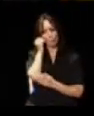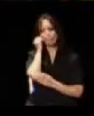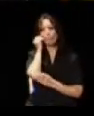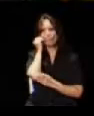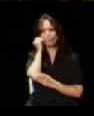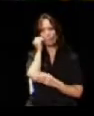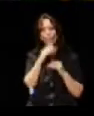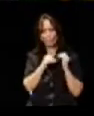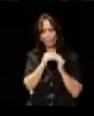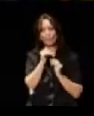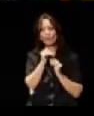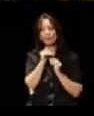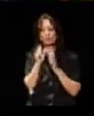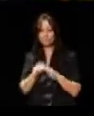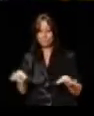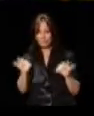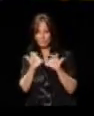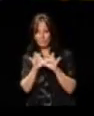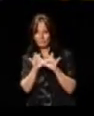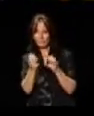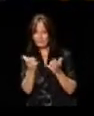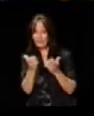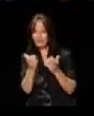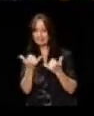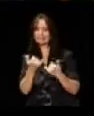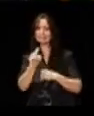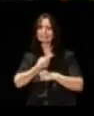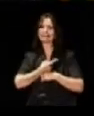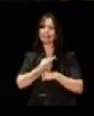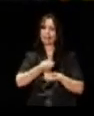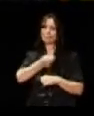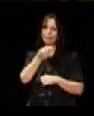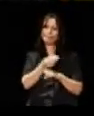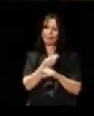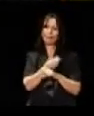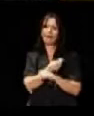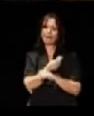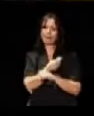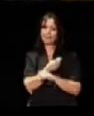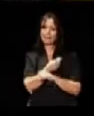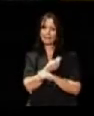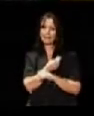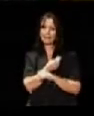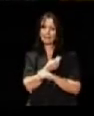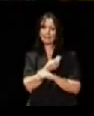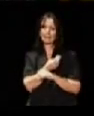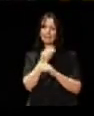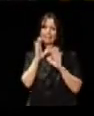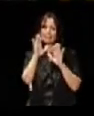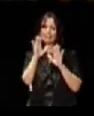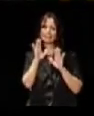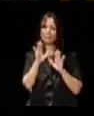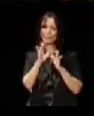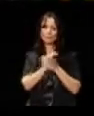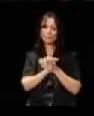Most importantly, today, the city of North Miami is extraordinarily proud of